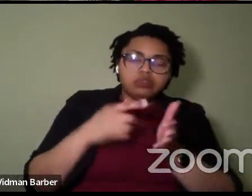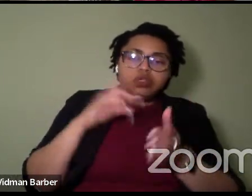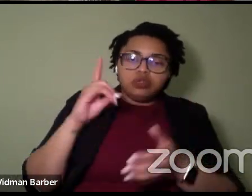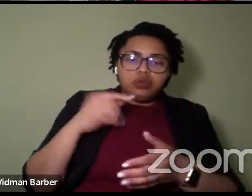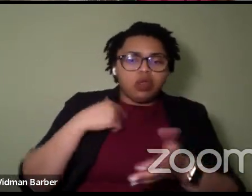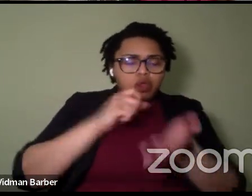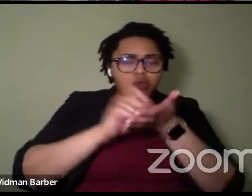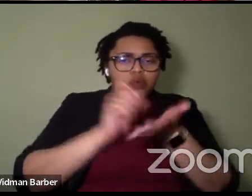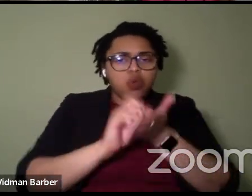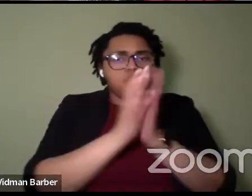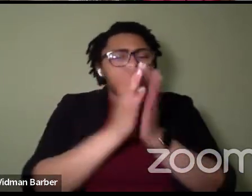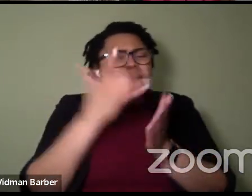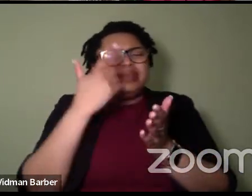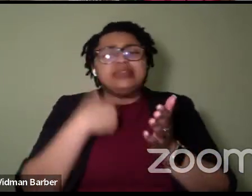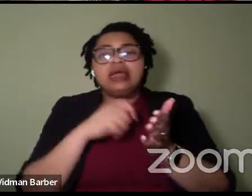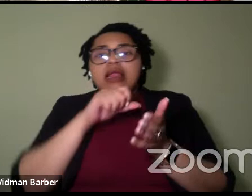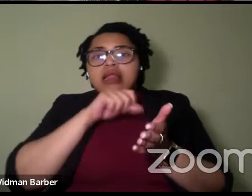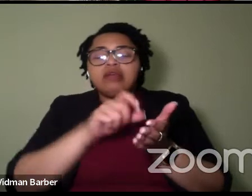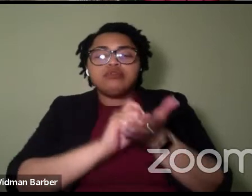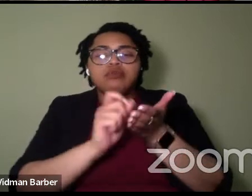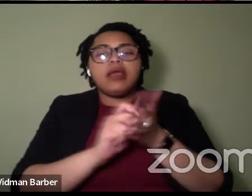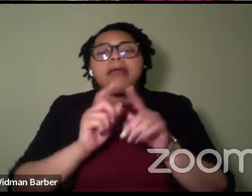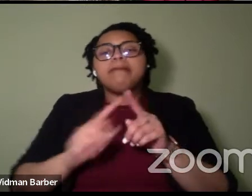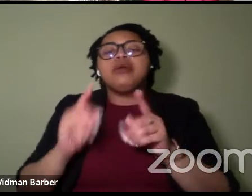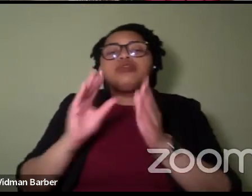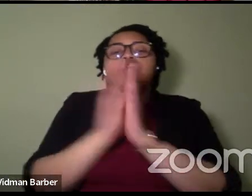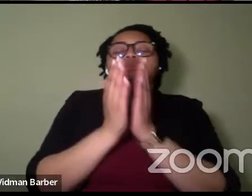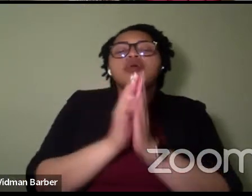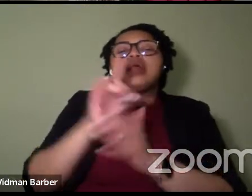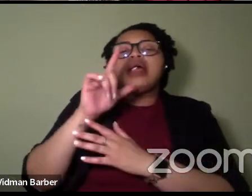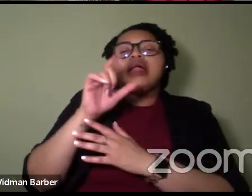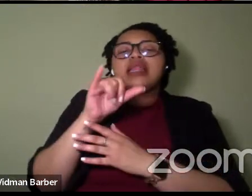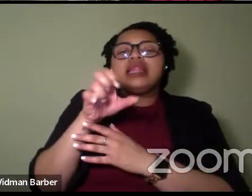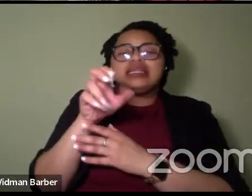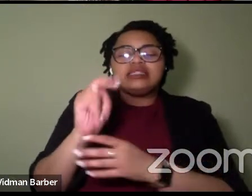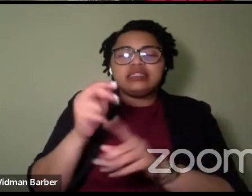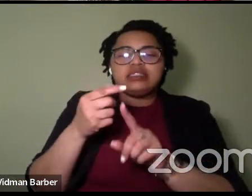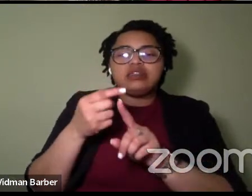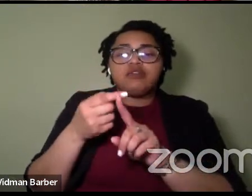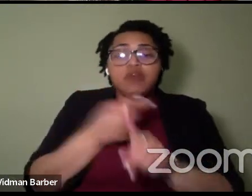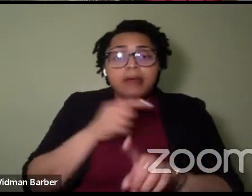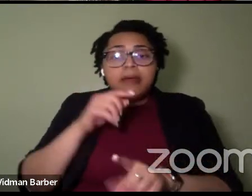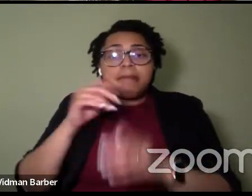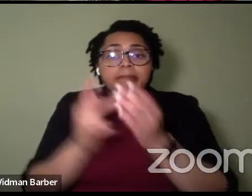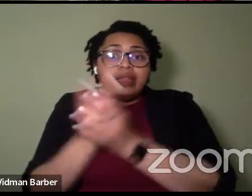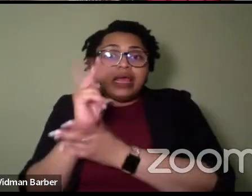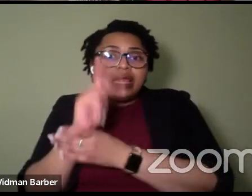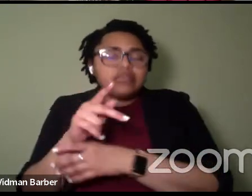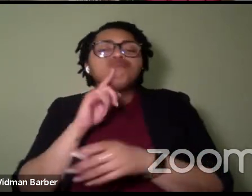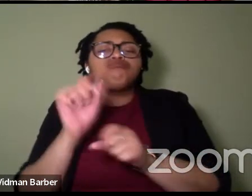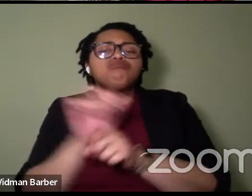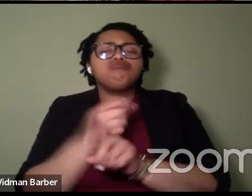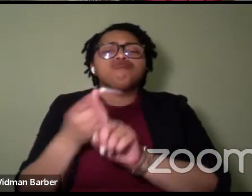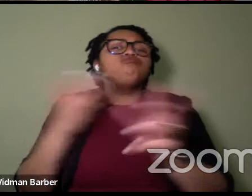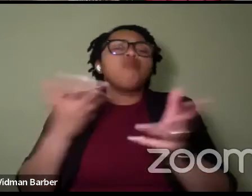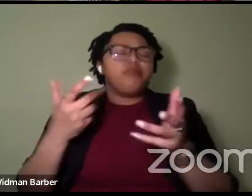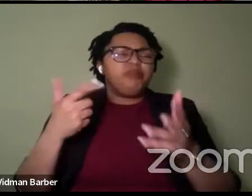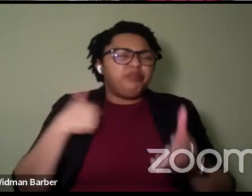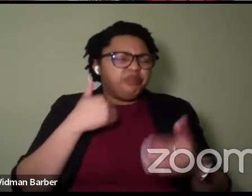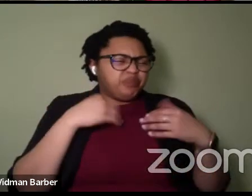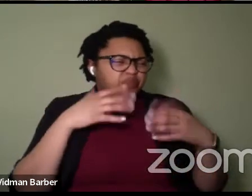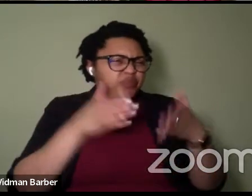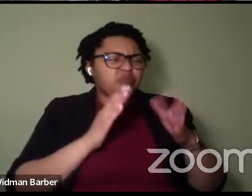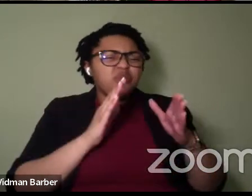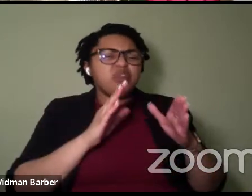love to write, but Lessons from Plants really came from me trying to have a way to talk about difficult